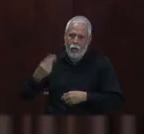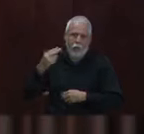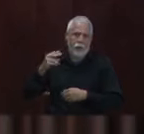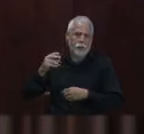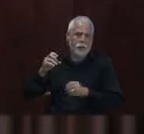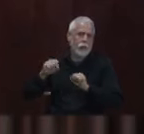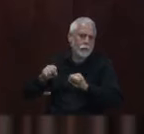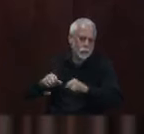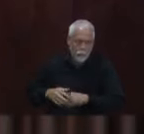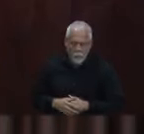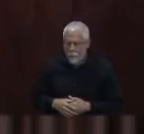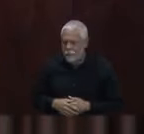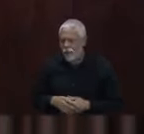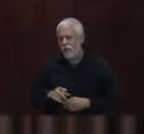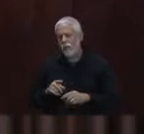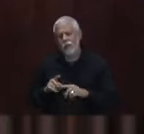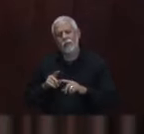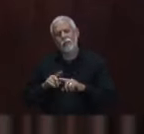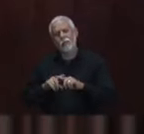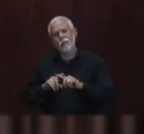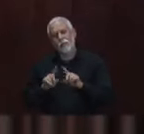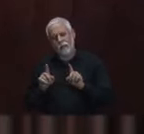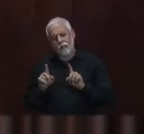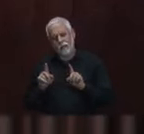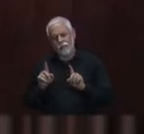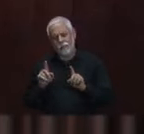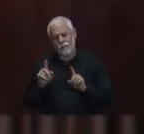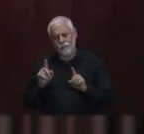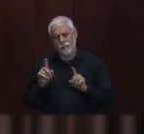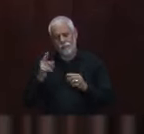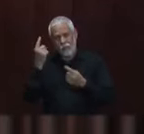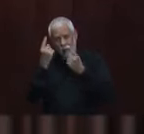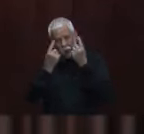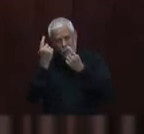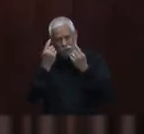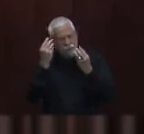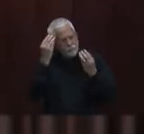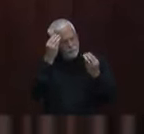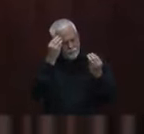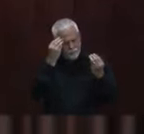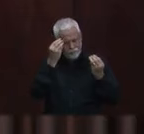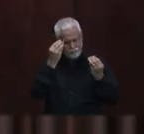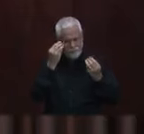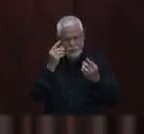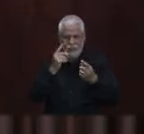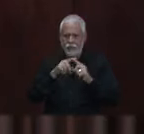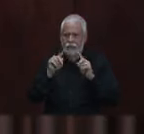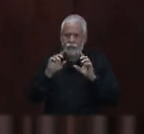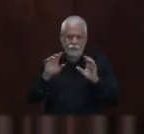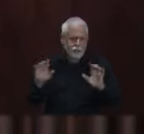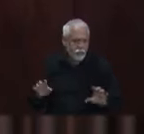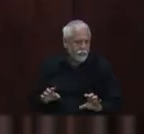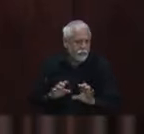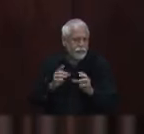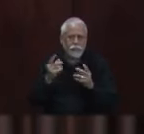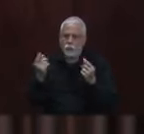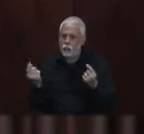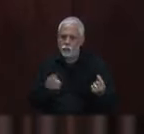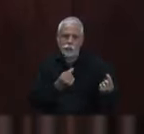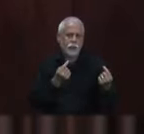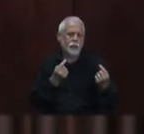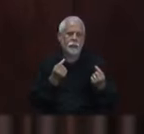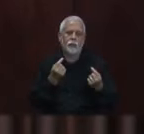probability. But as we think about the different kinds of activities